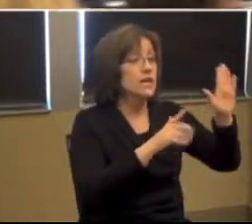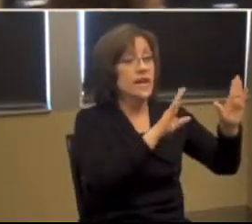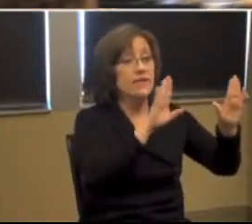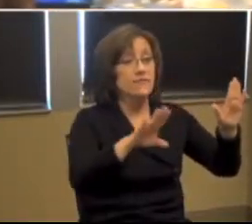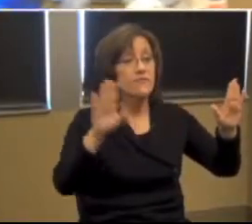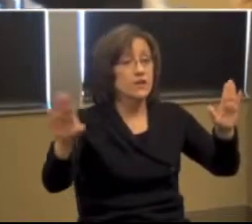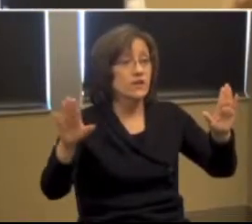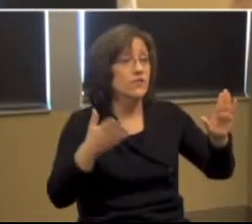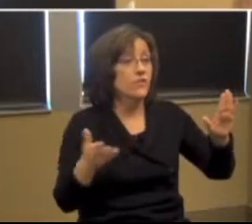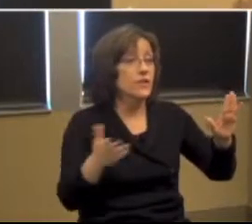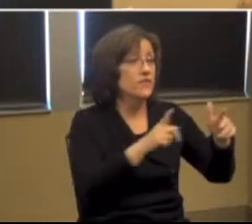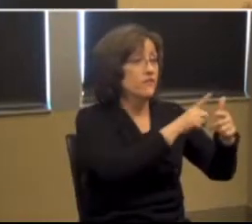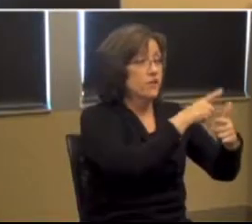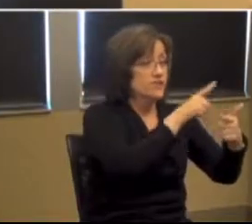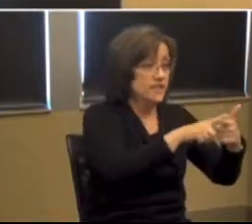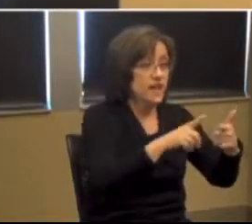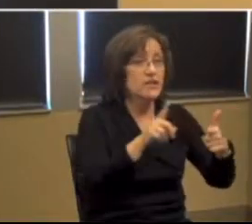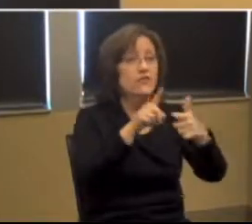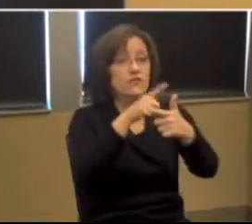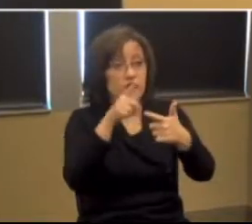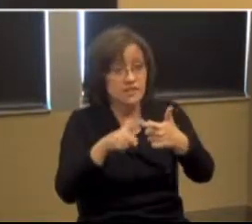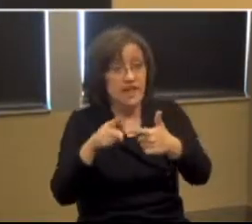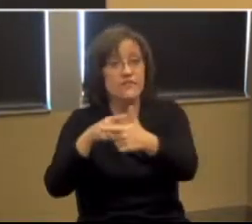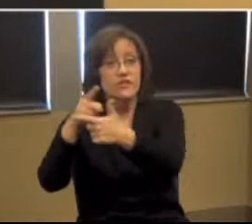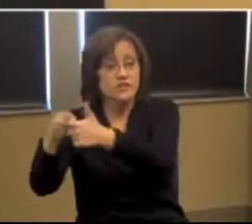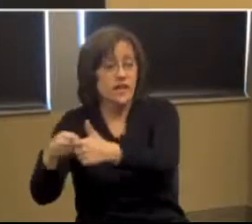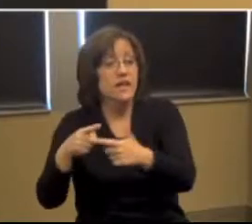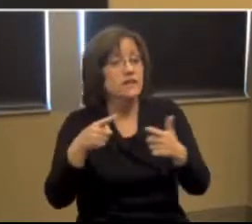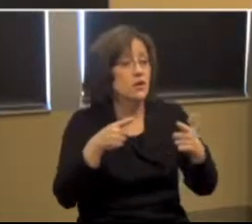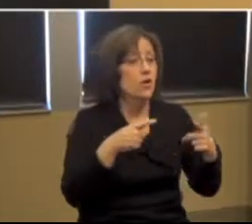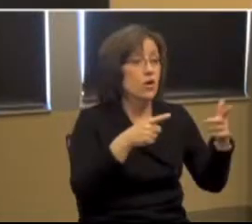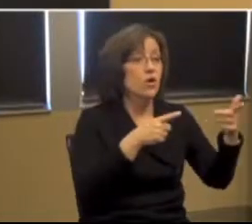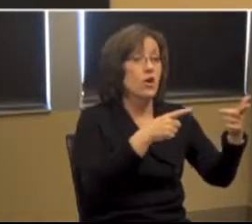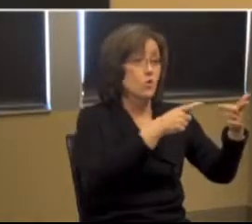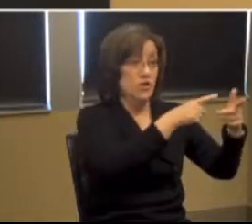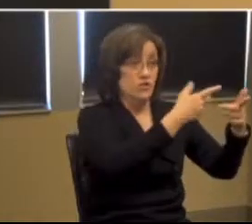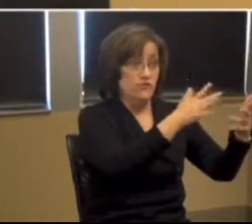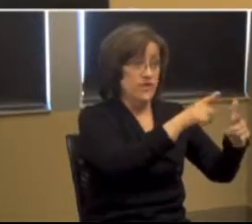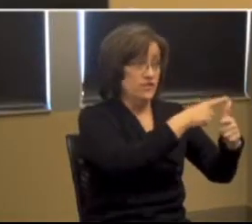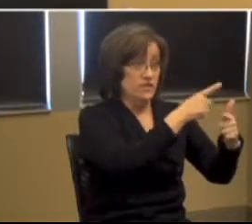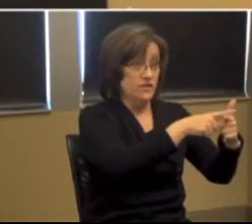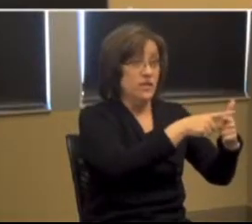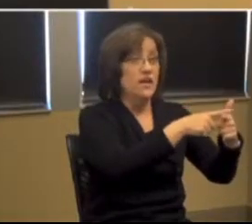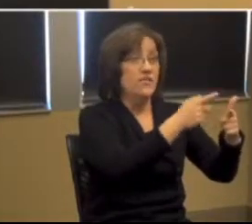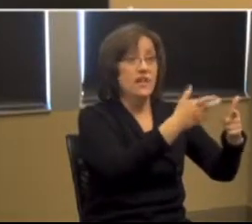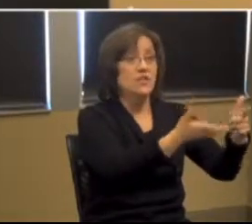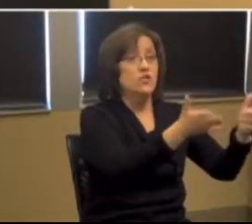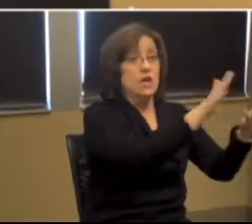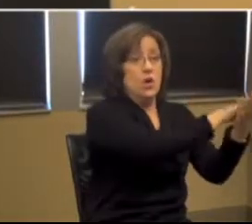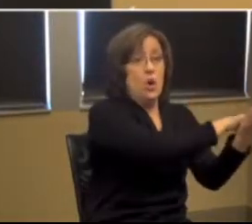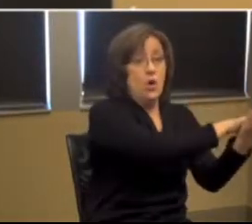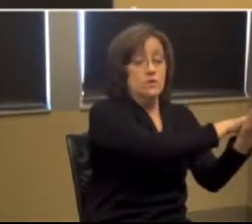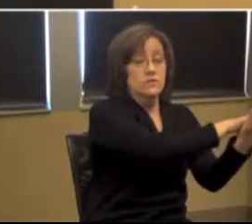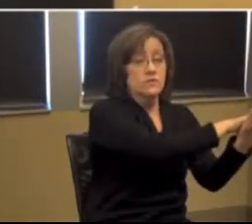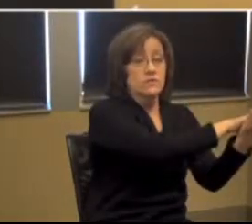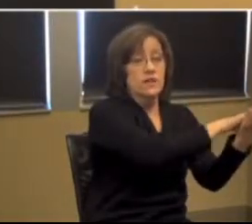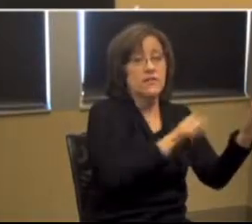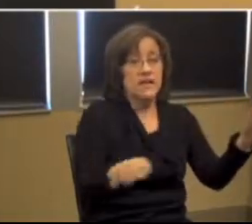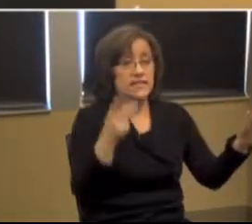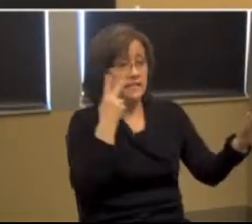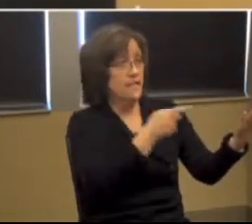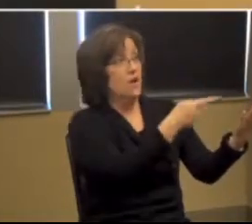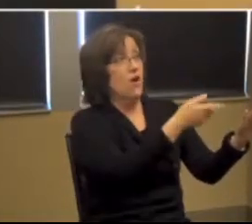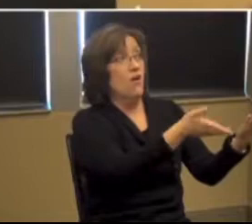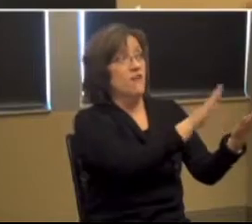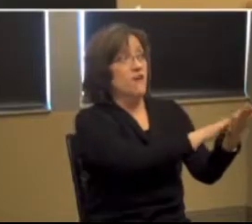them. and you can have it close, so you can have it close over when it's done. You can have the student close it over so that then they see that it's done,